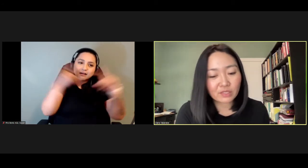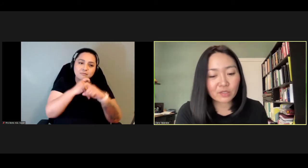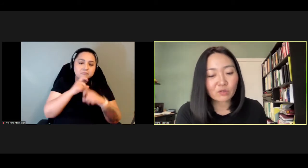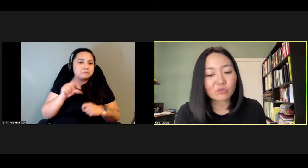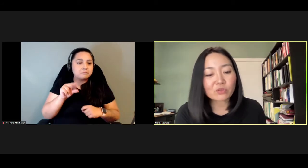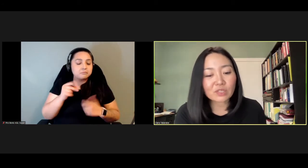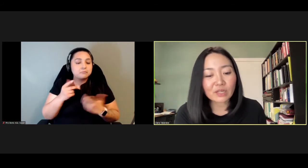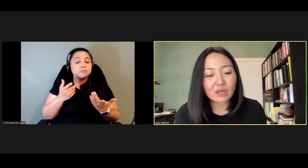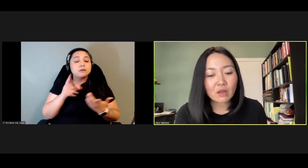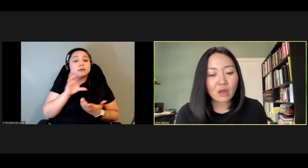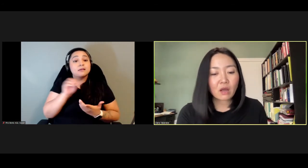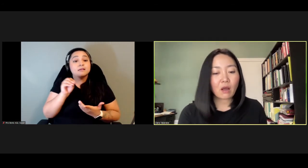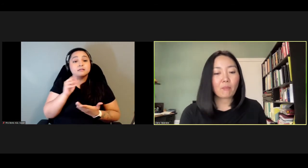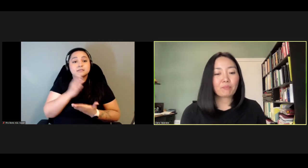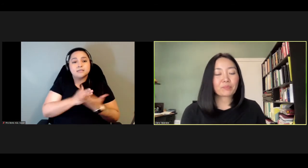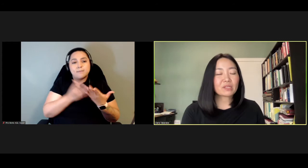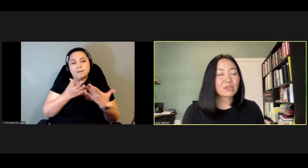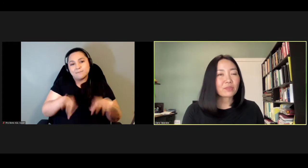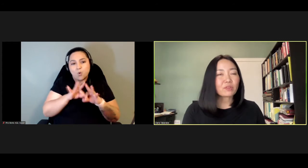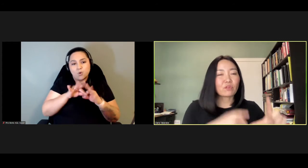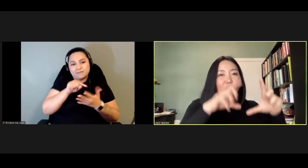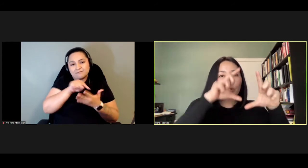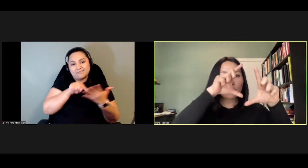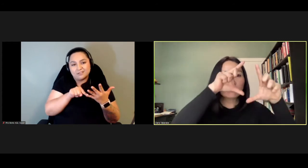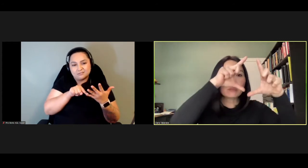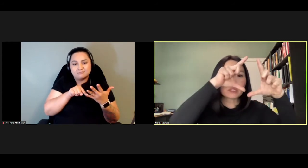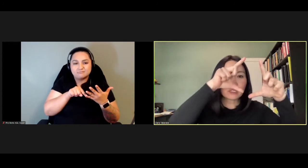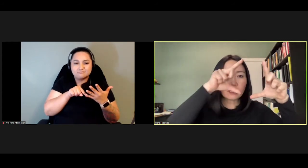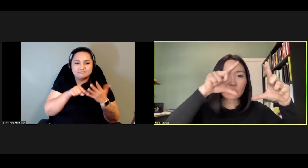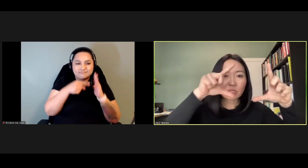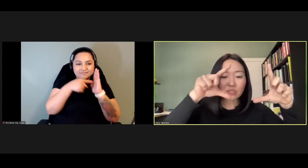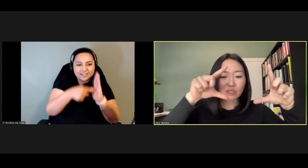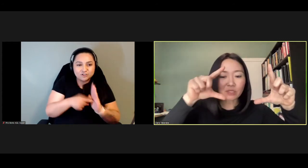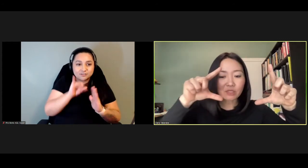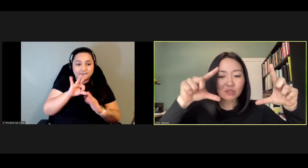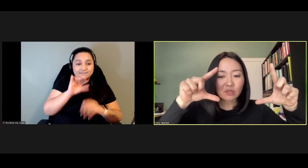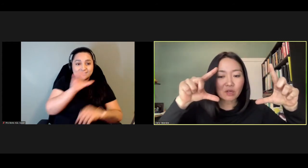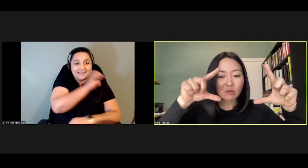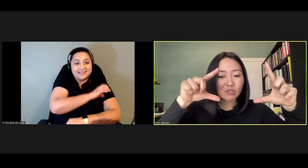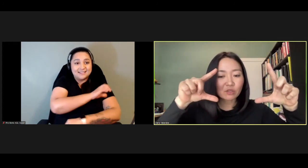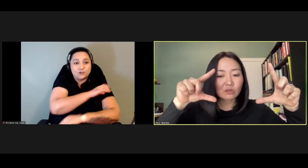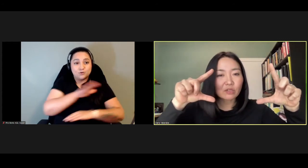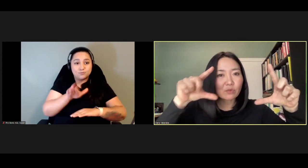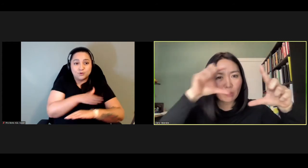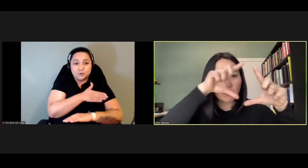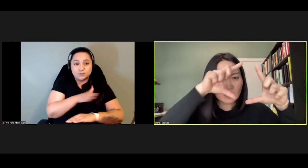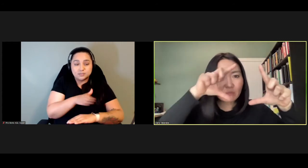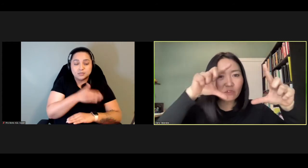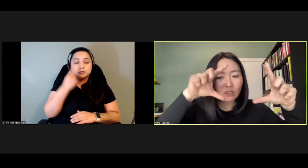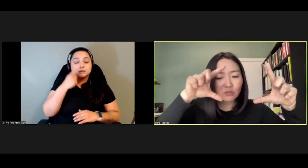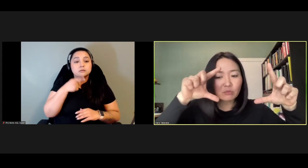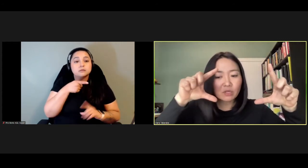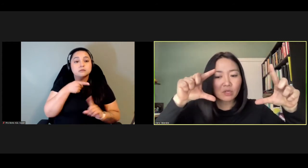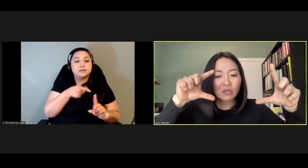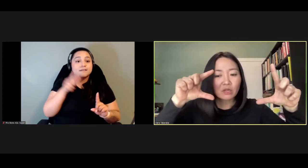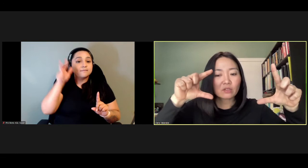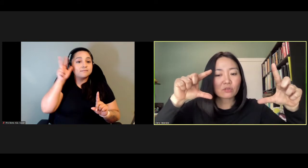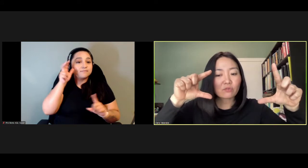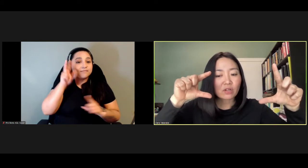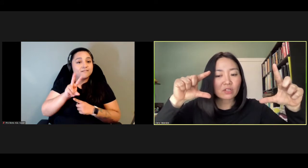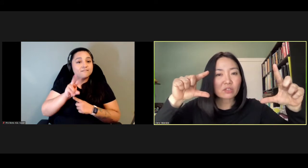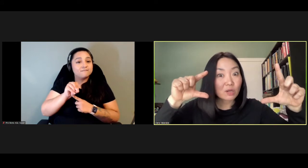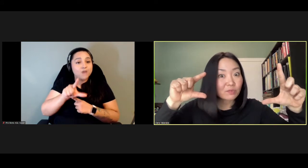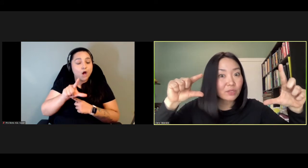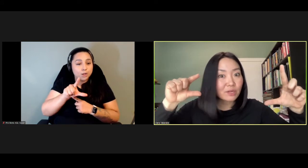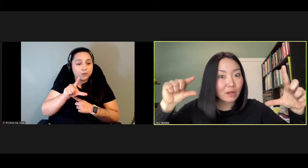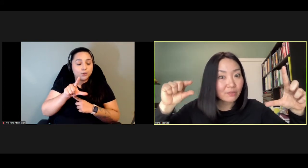this clinical music is that the volume decreases slowly from a medium volume to